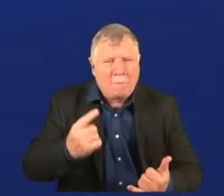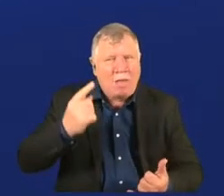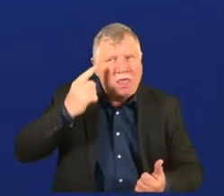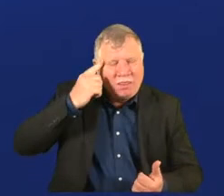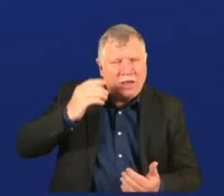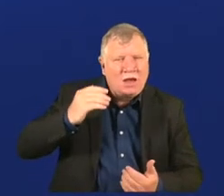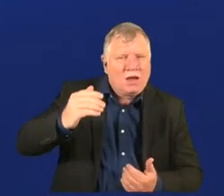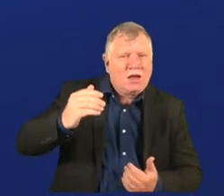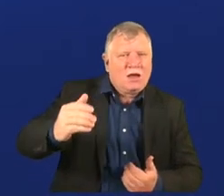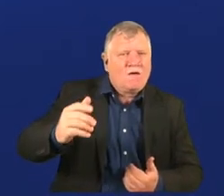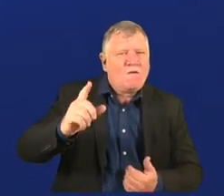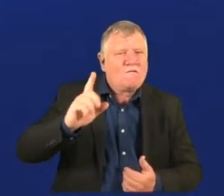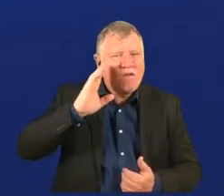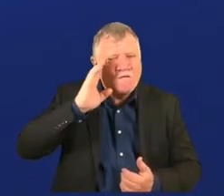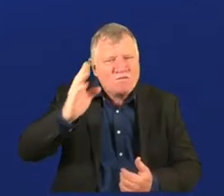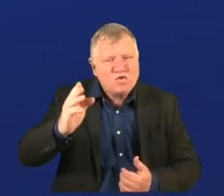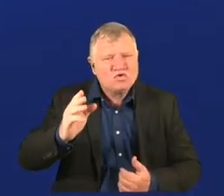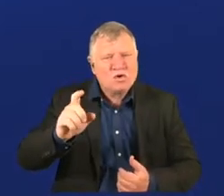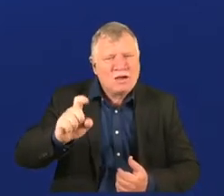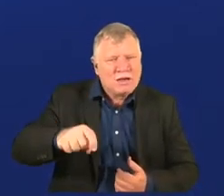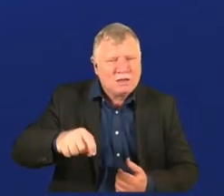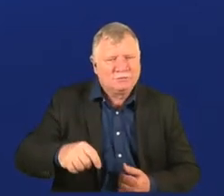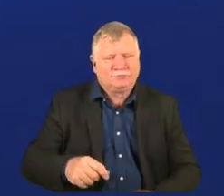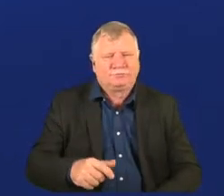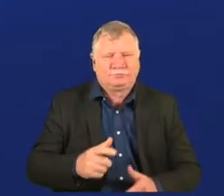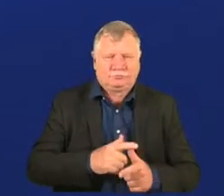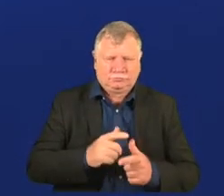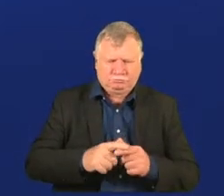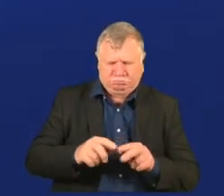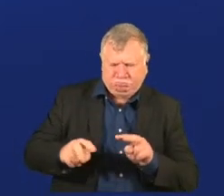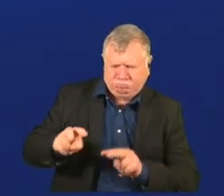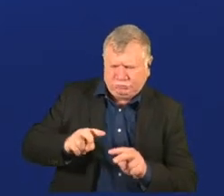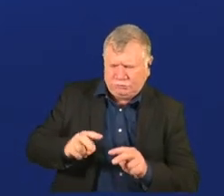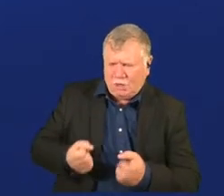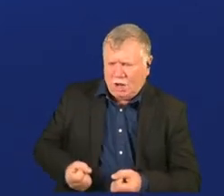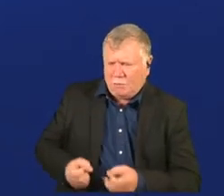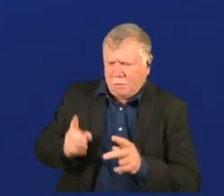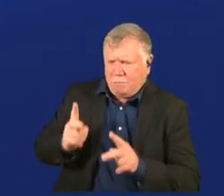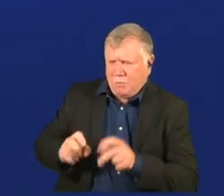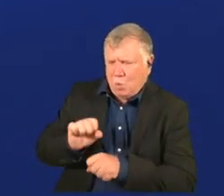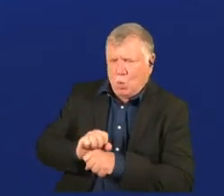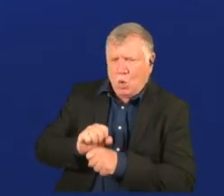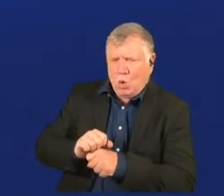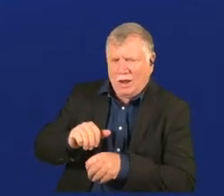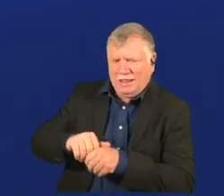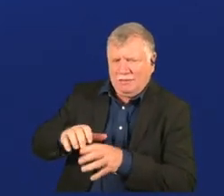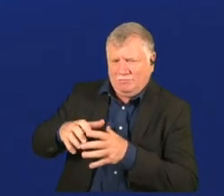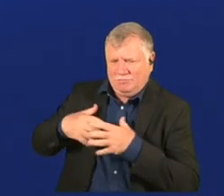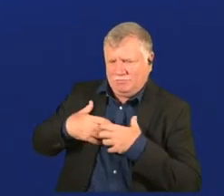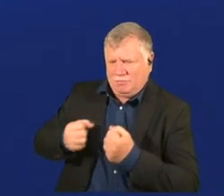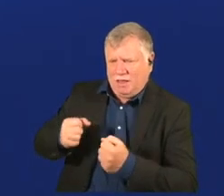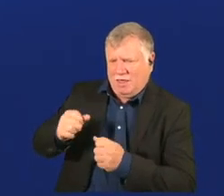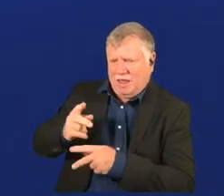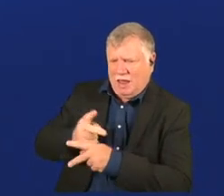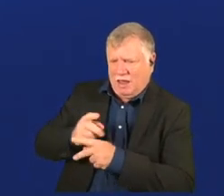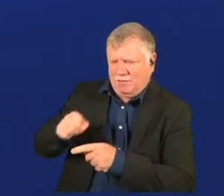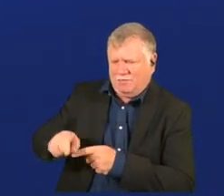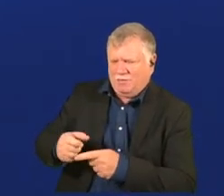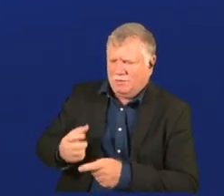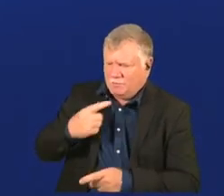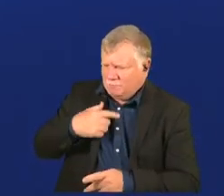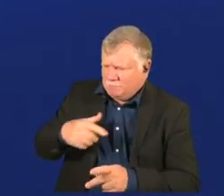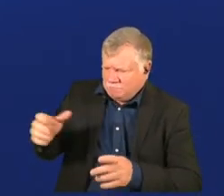get in front of future demand. Then we looked at the workforce supply, and we took in data from more than 20 different